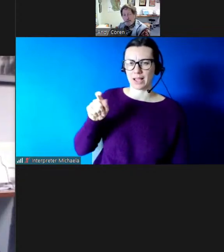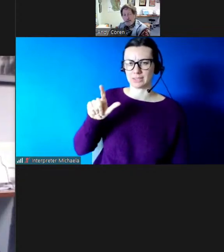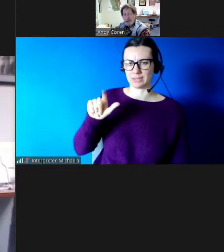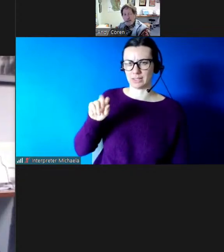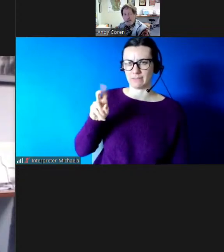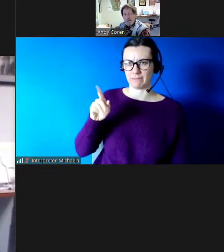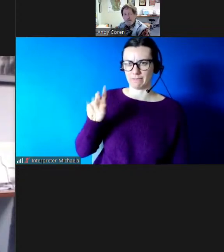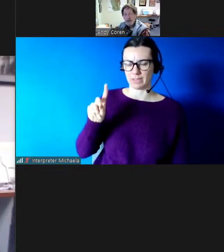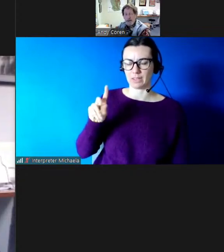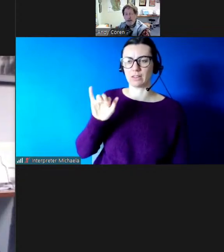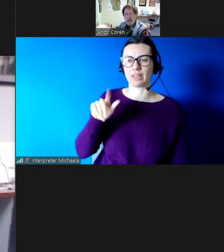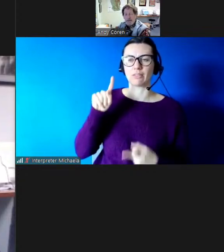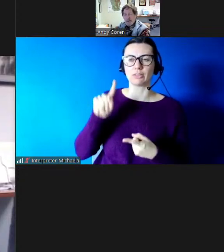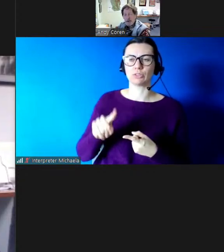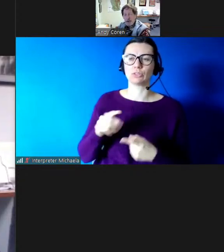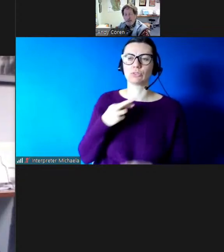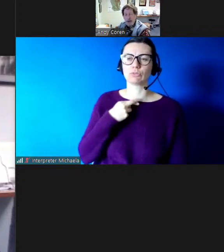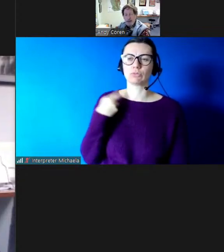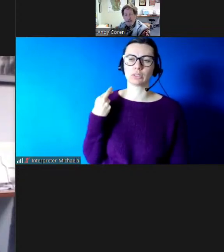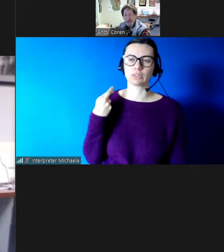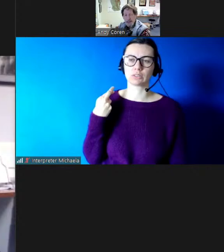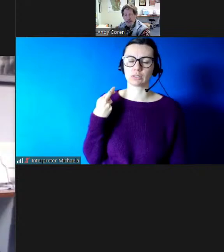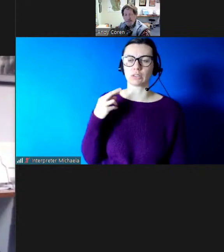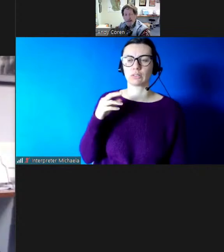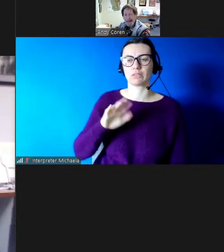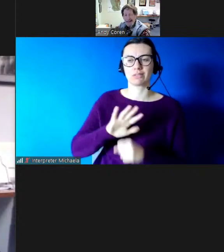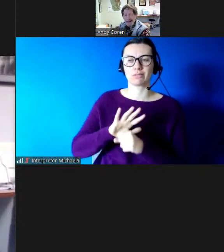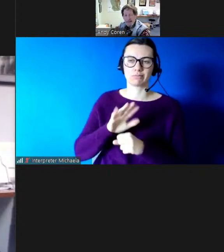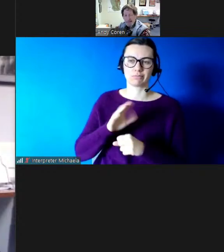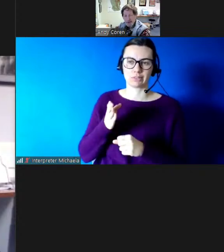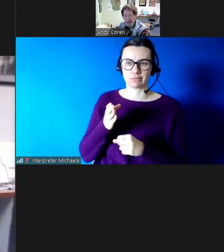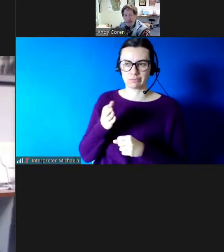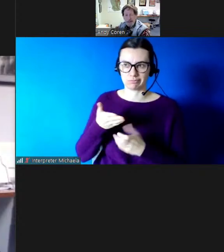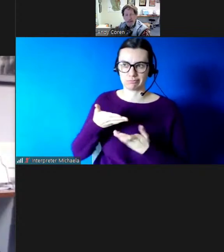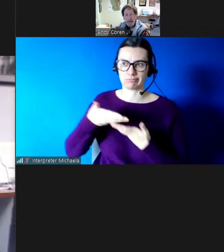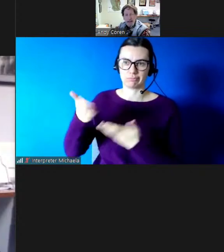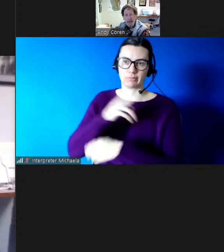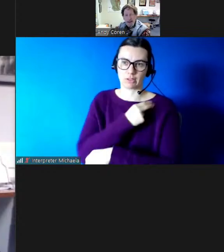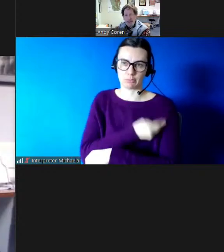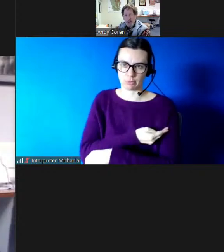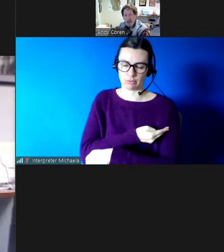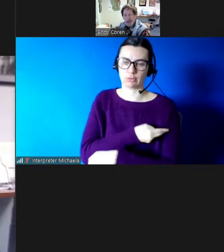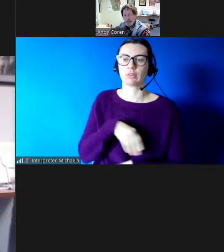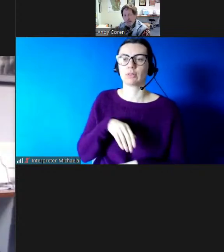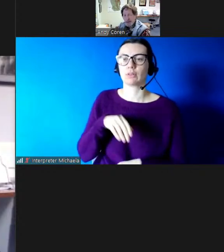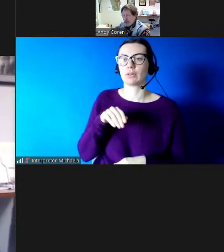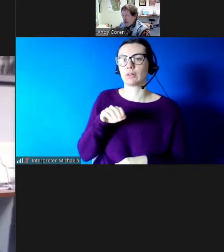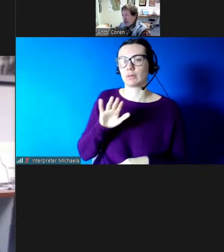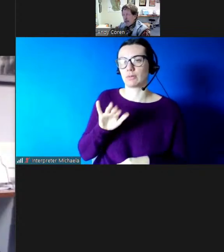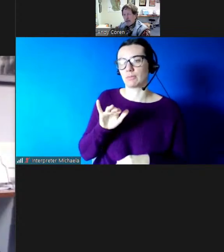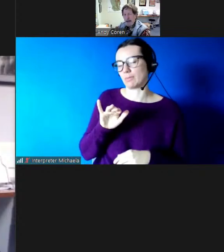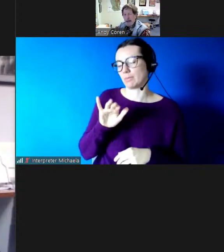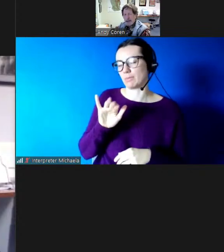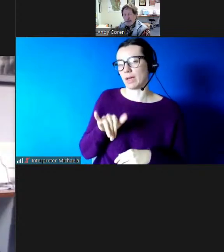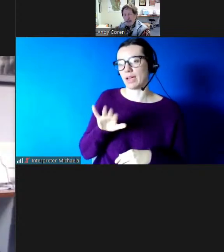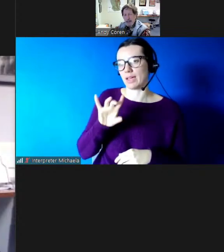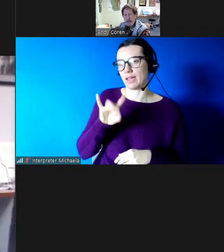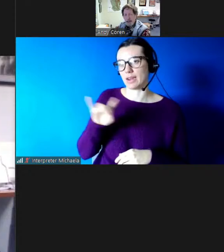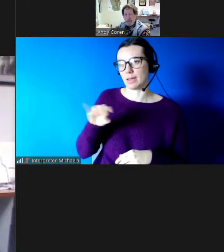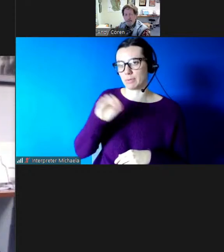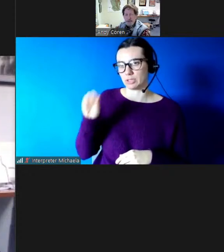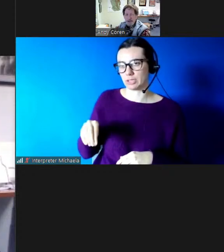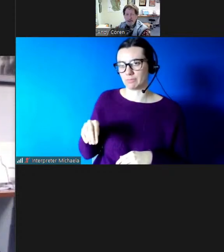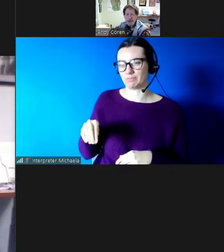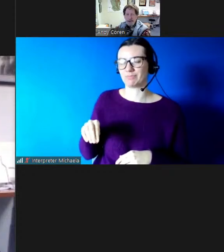reduces the risk of COVID hospitalization by 88%. There are some drug interactions that,